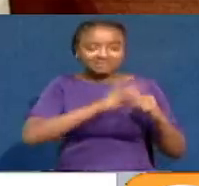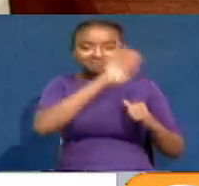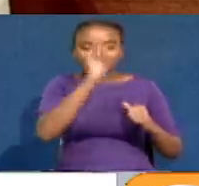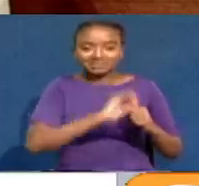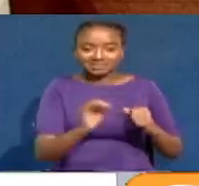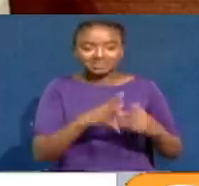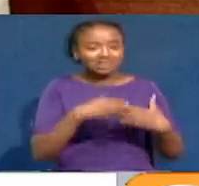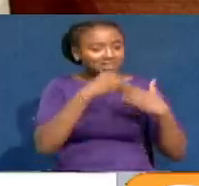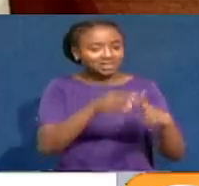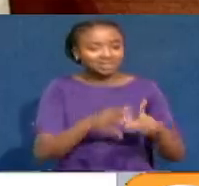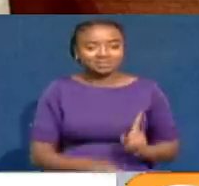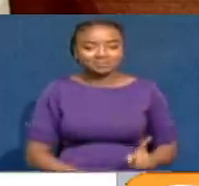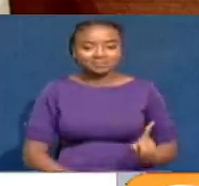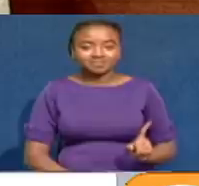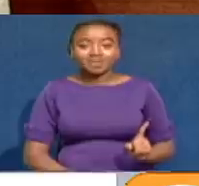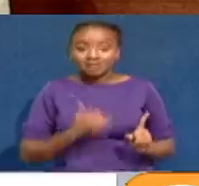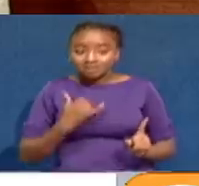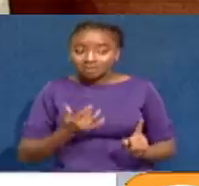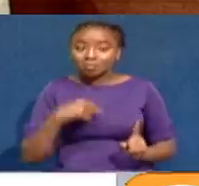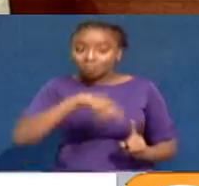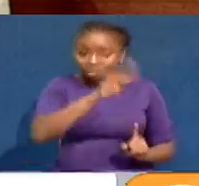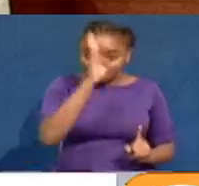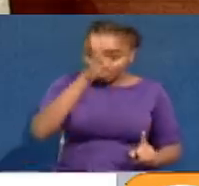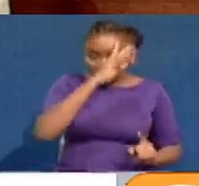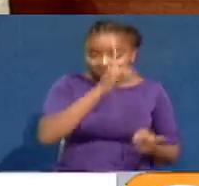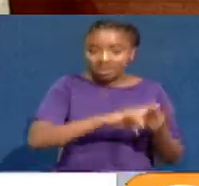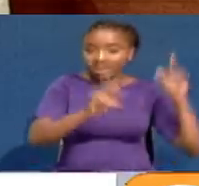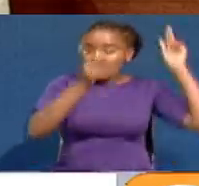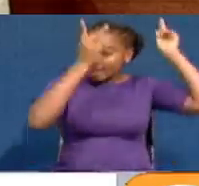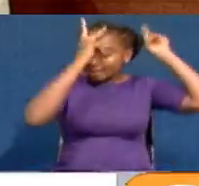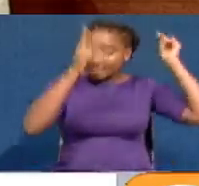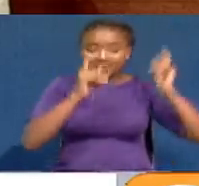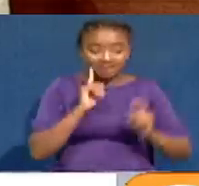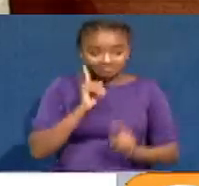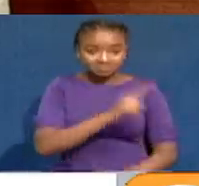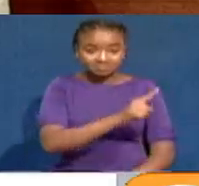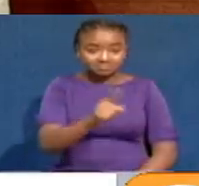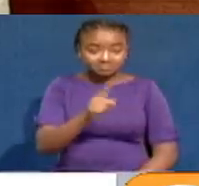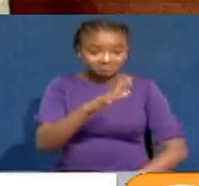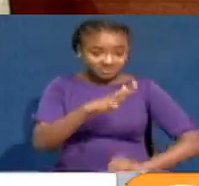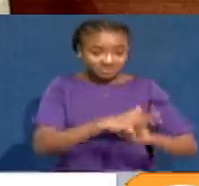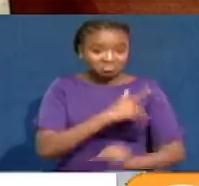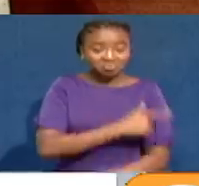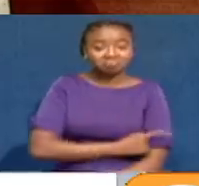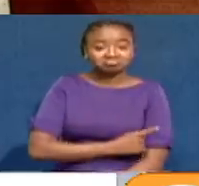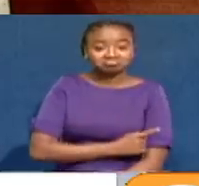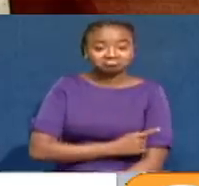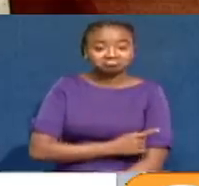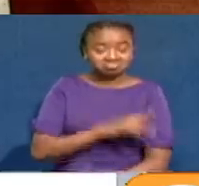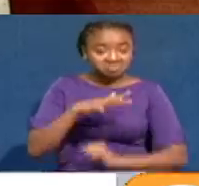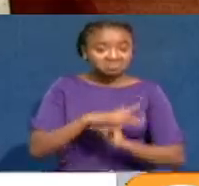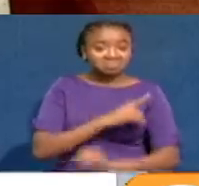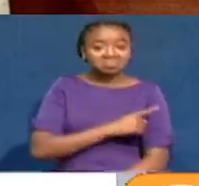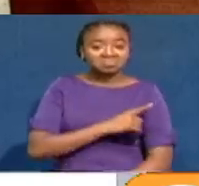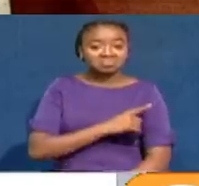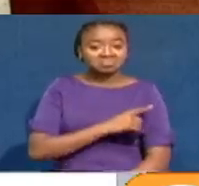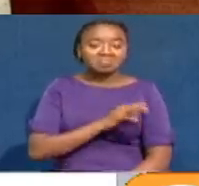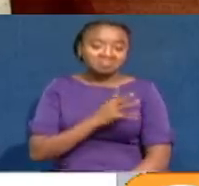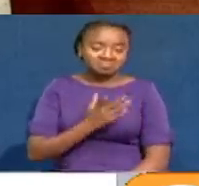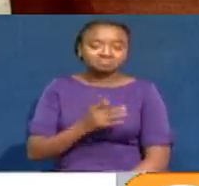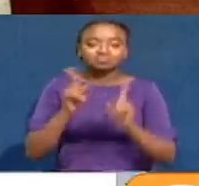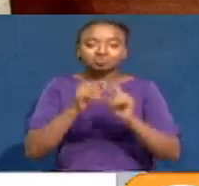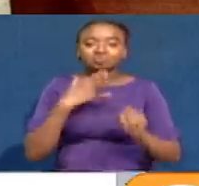86% cumulatively. I want you to go to Bugoma, go to Kakamega, and all the counties of western, and tell me whether you see those votes.